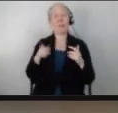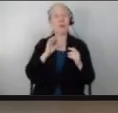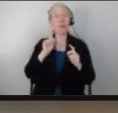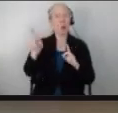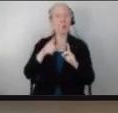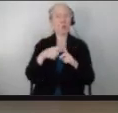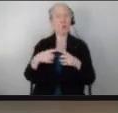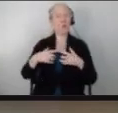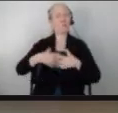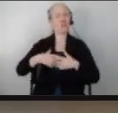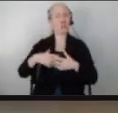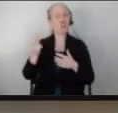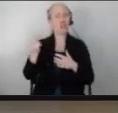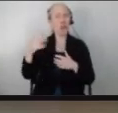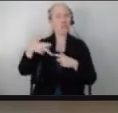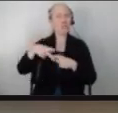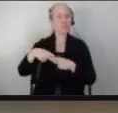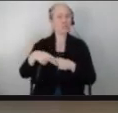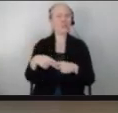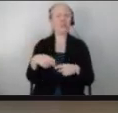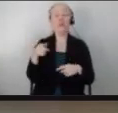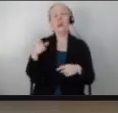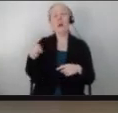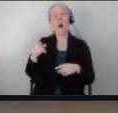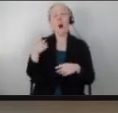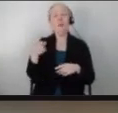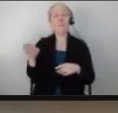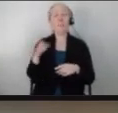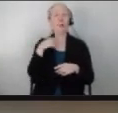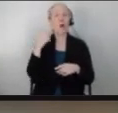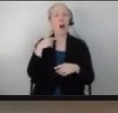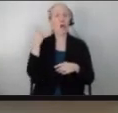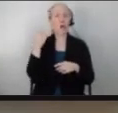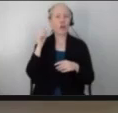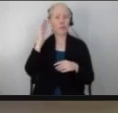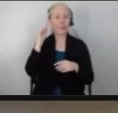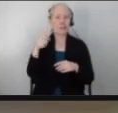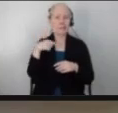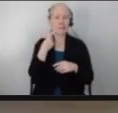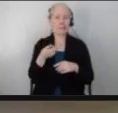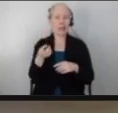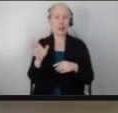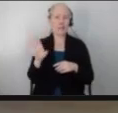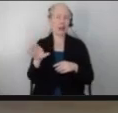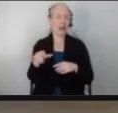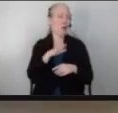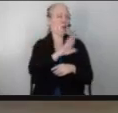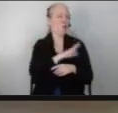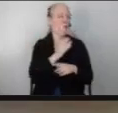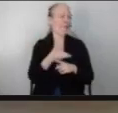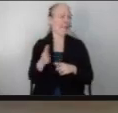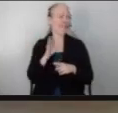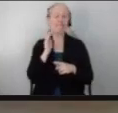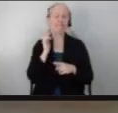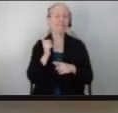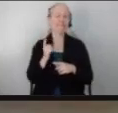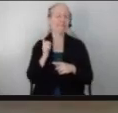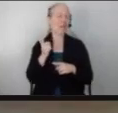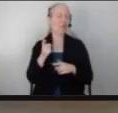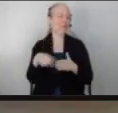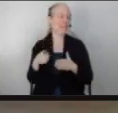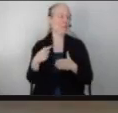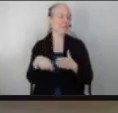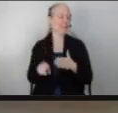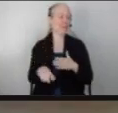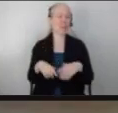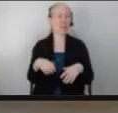blue collar machinist would tell him they couldn't get to his job until next week. And then from their perspective,